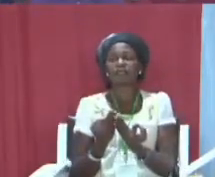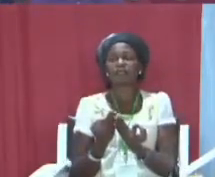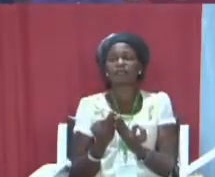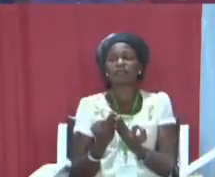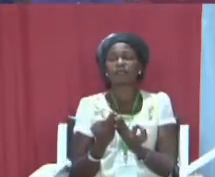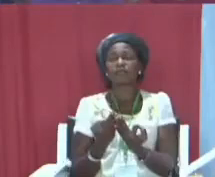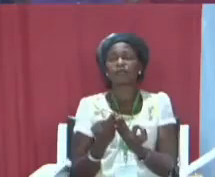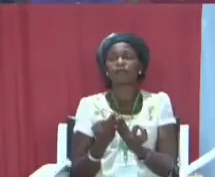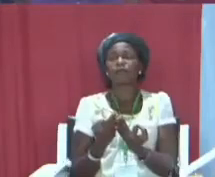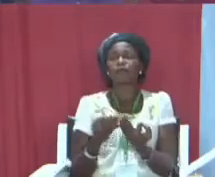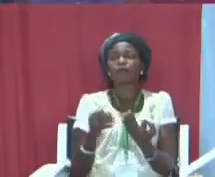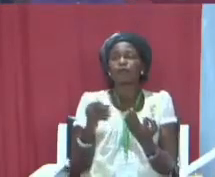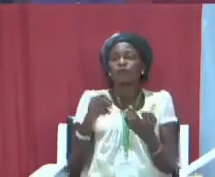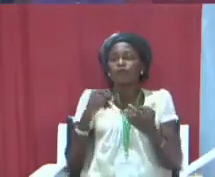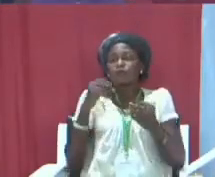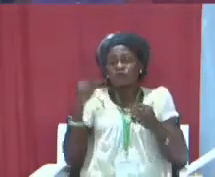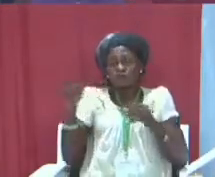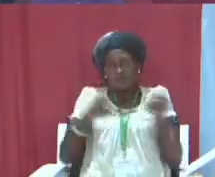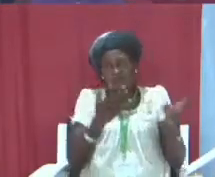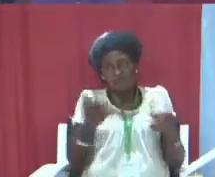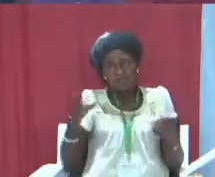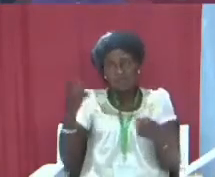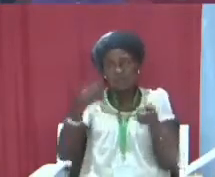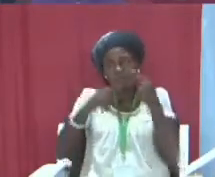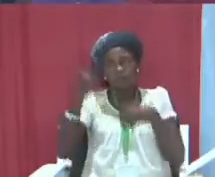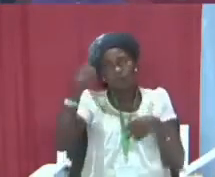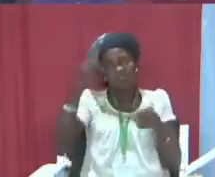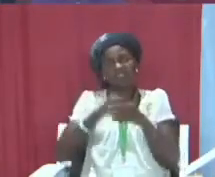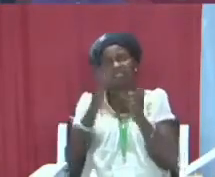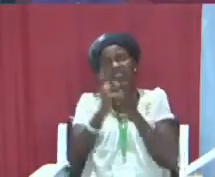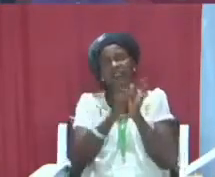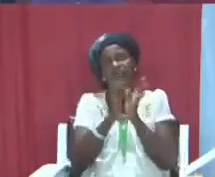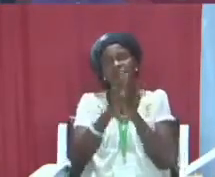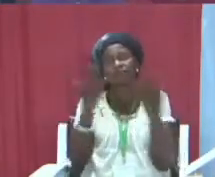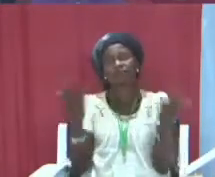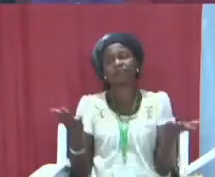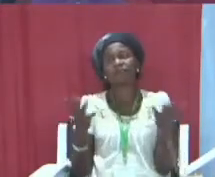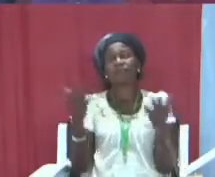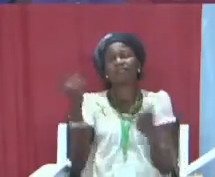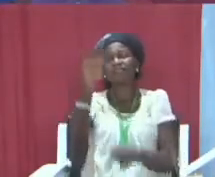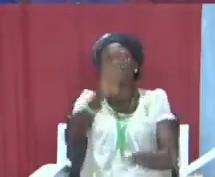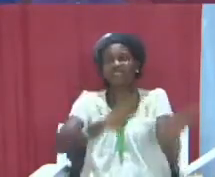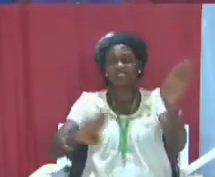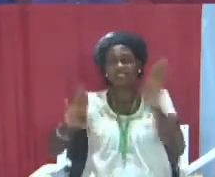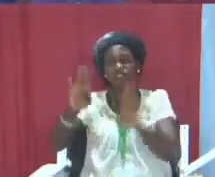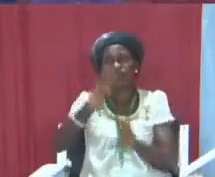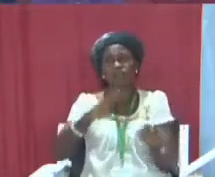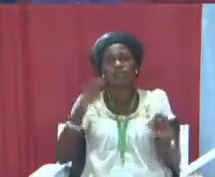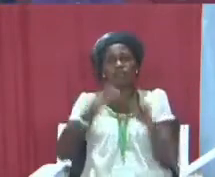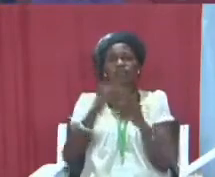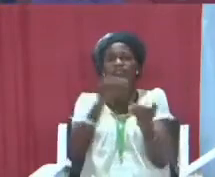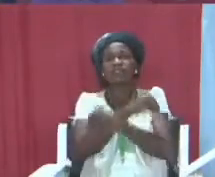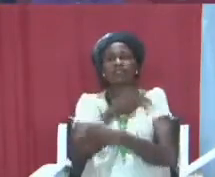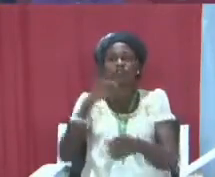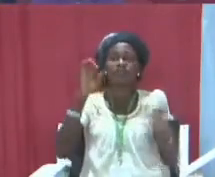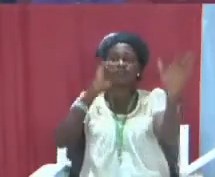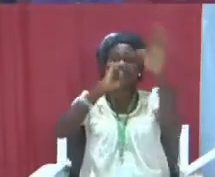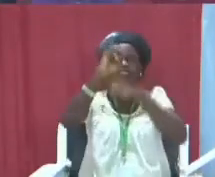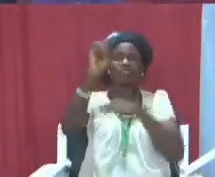Two sieges to mind in the scripture. The siege in the days of